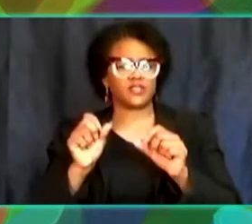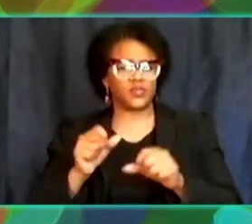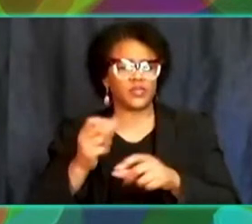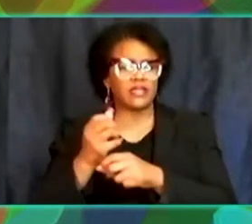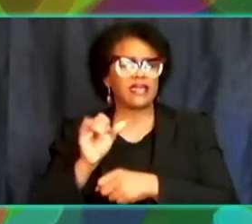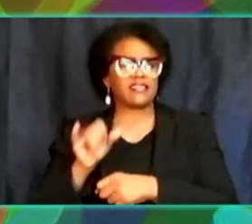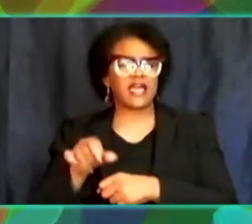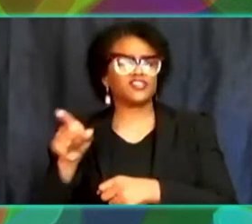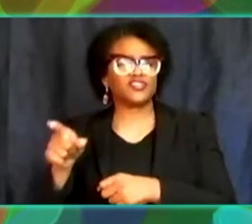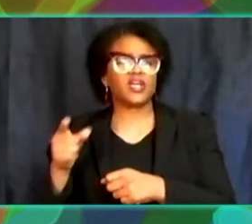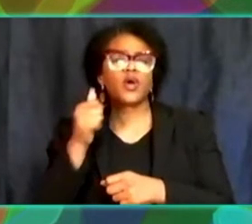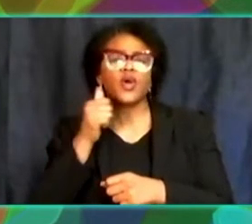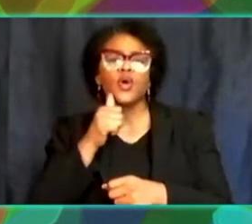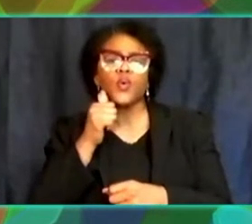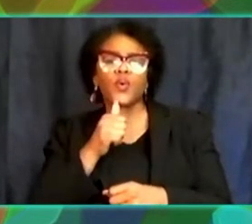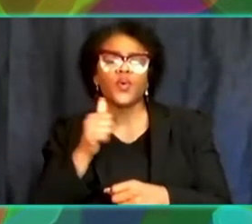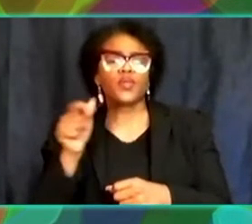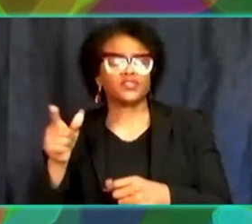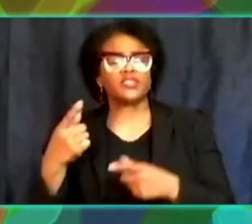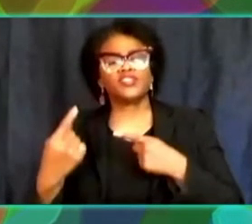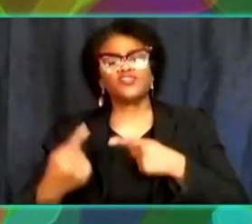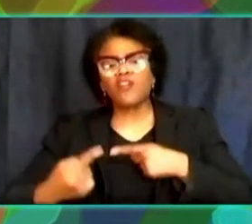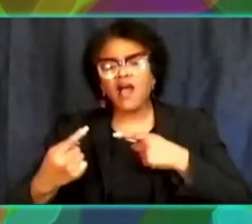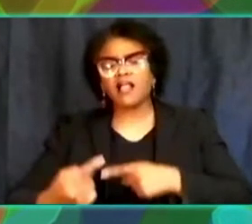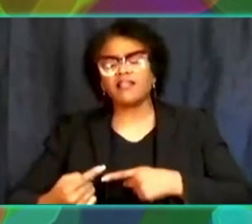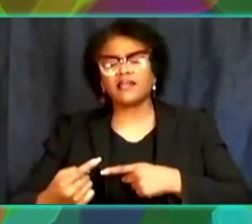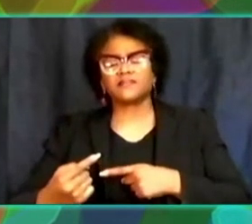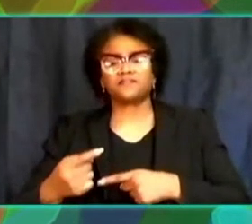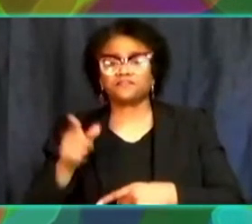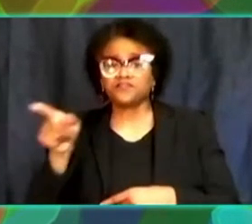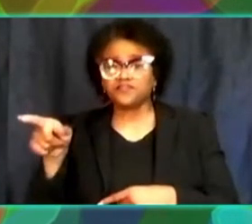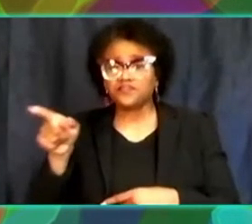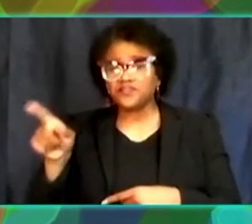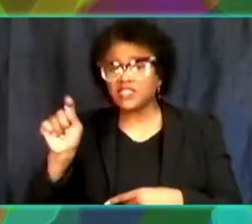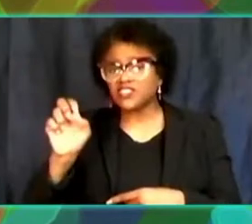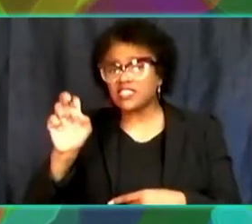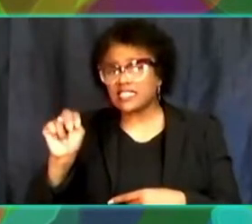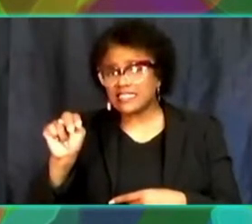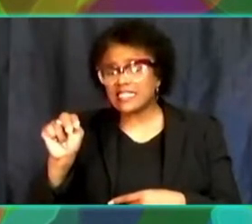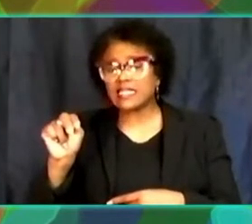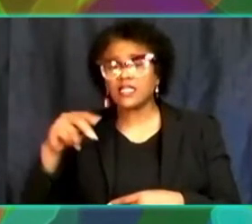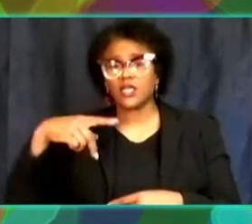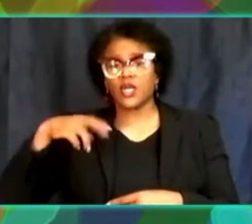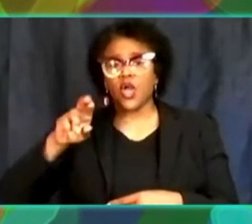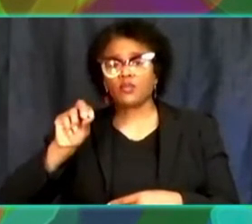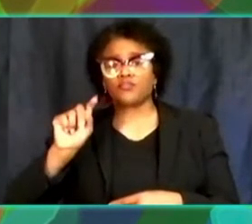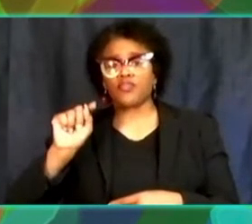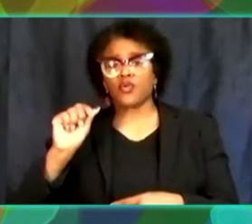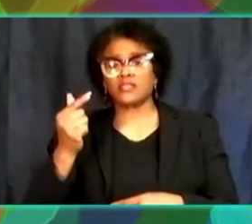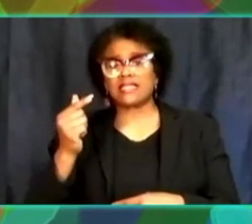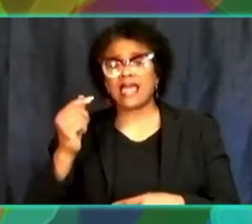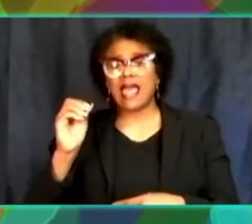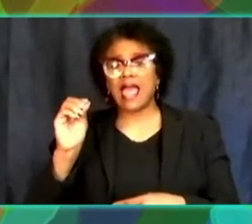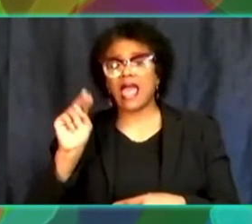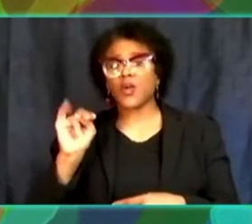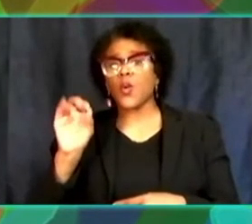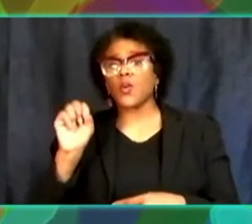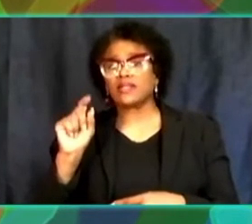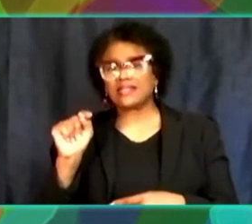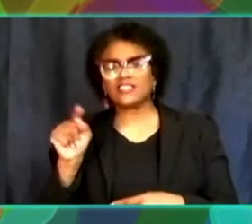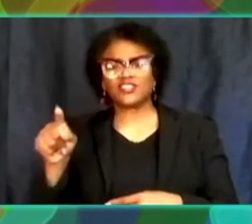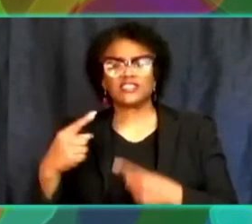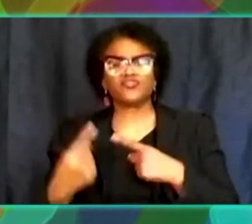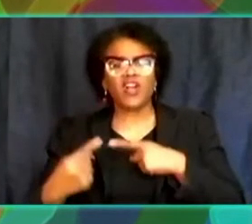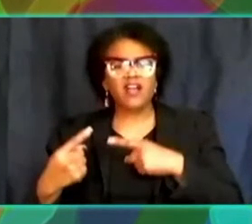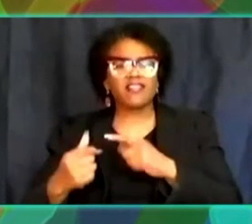She's struggling with that. One of our characters, who's a teenage protagonist, is struggling with those